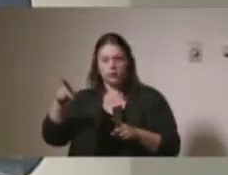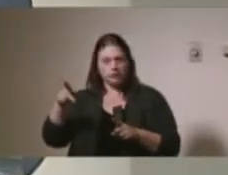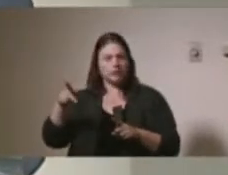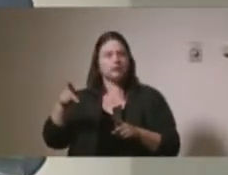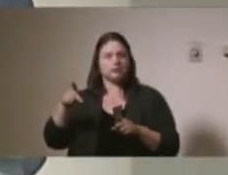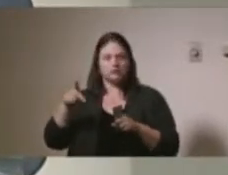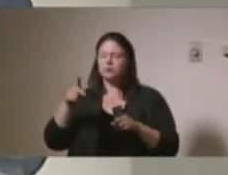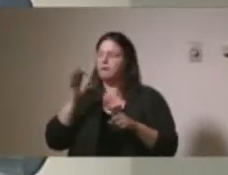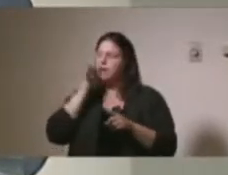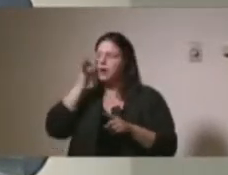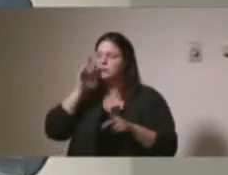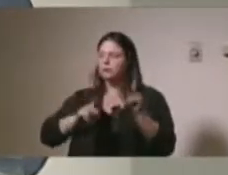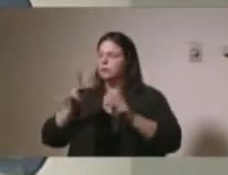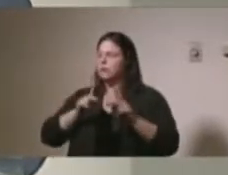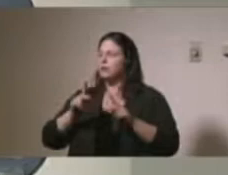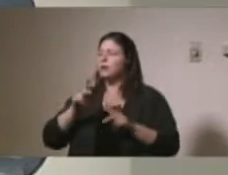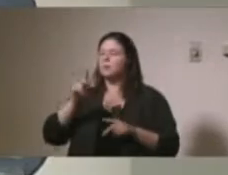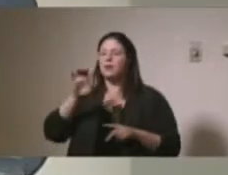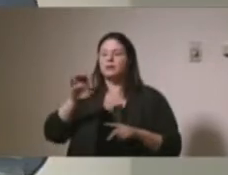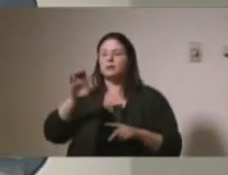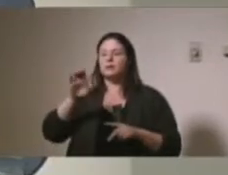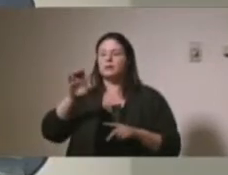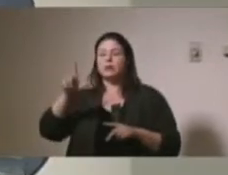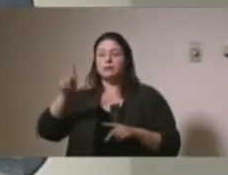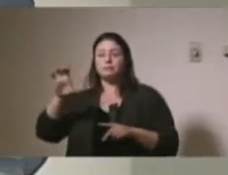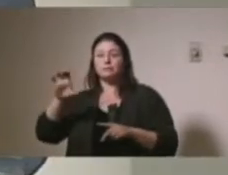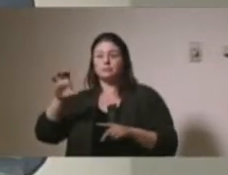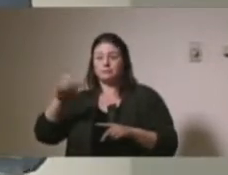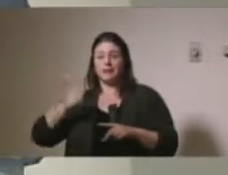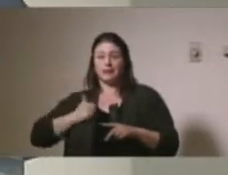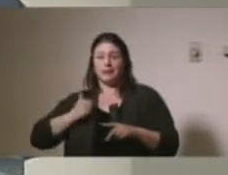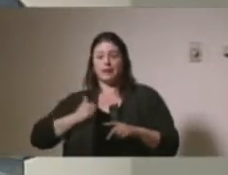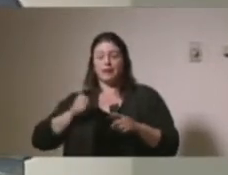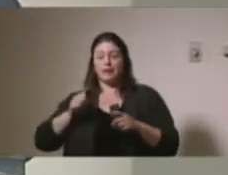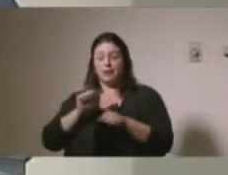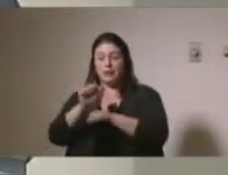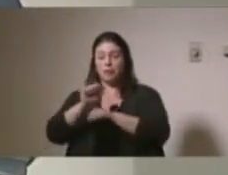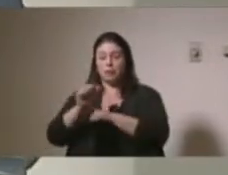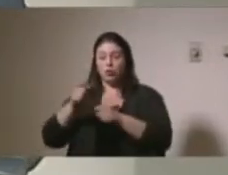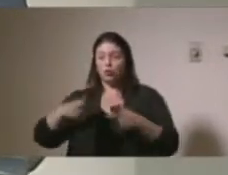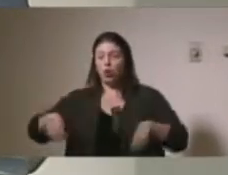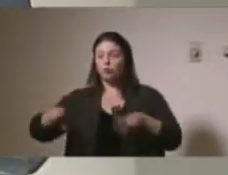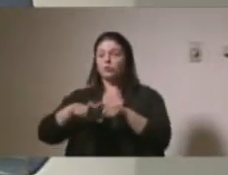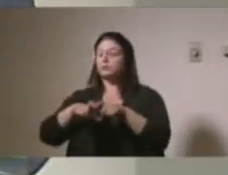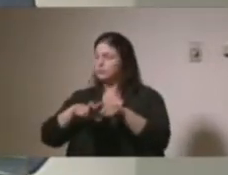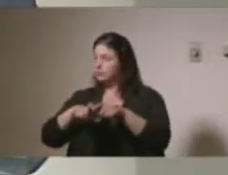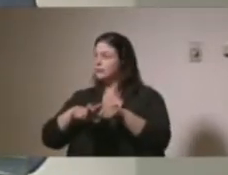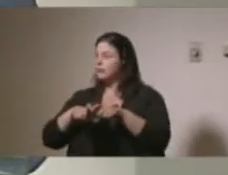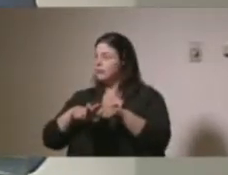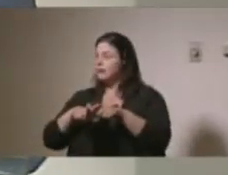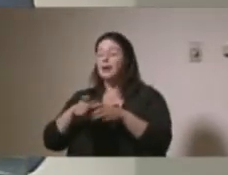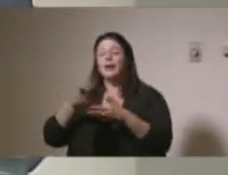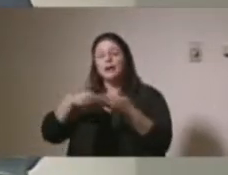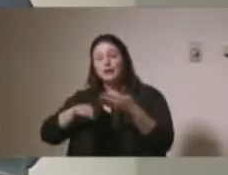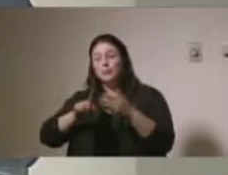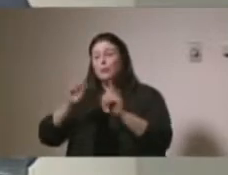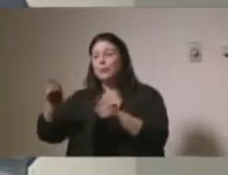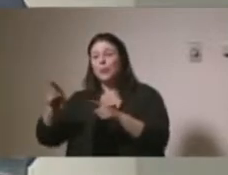at the Canadian Labour Congress. So since last meeting, and we are going to the convention next week, and